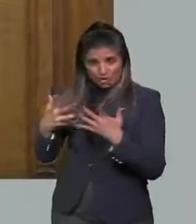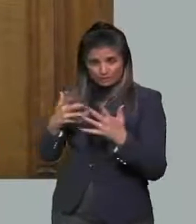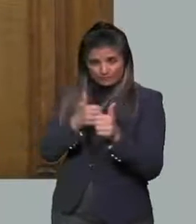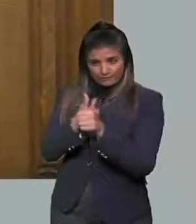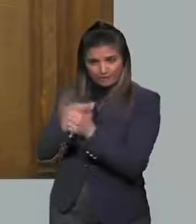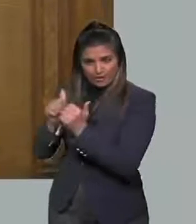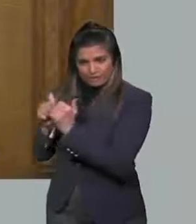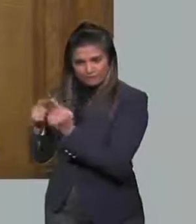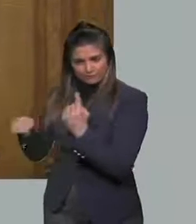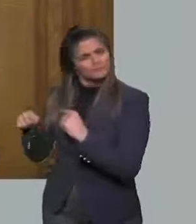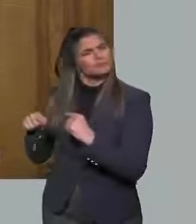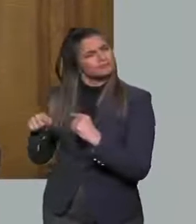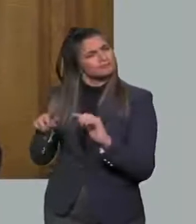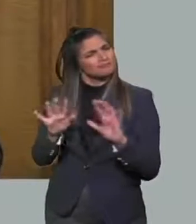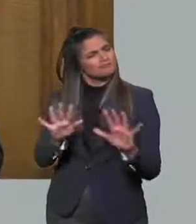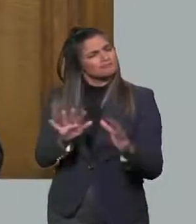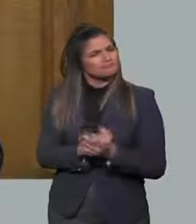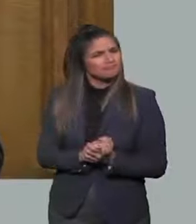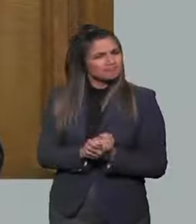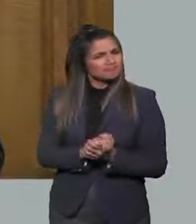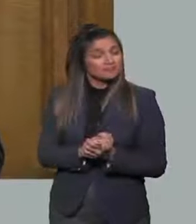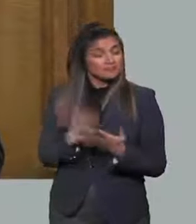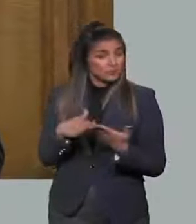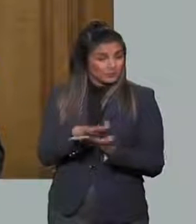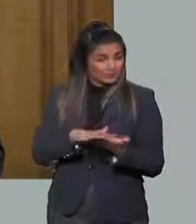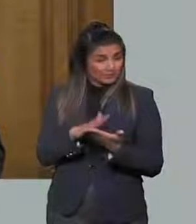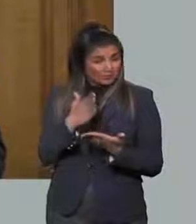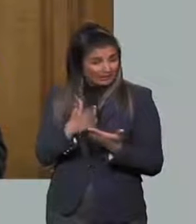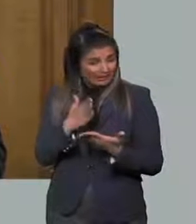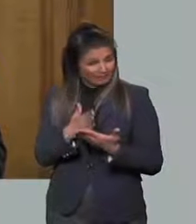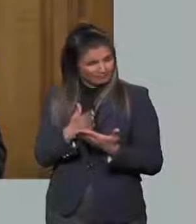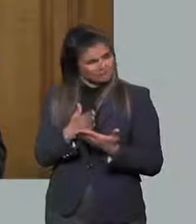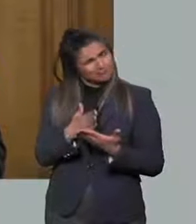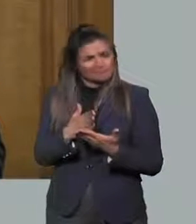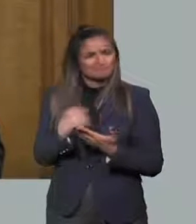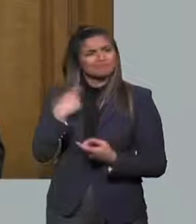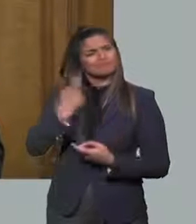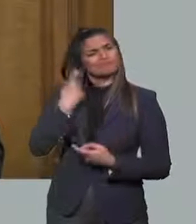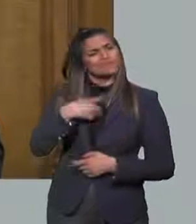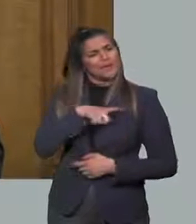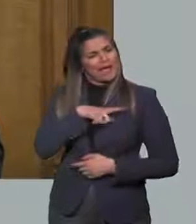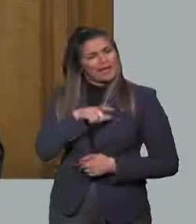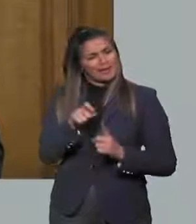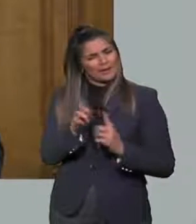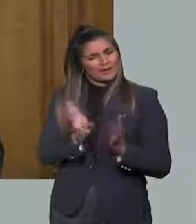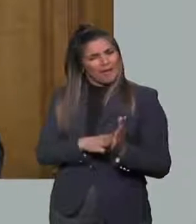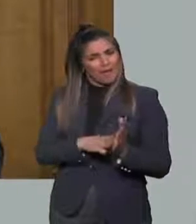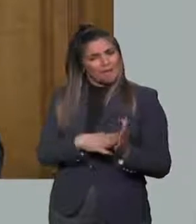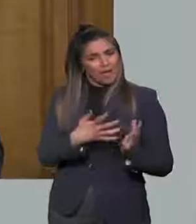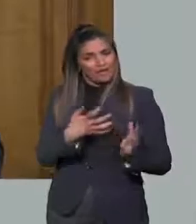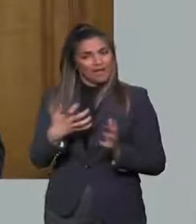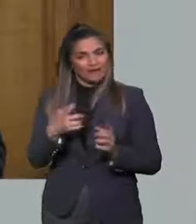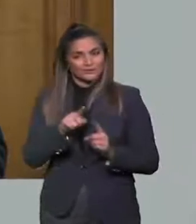friends. Can he therefore tell us what first attracted the Prime Minister to the